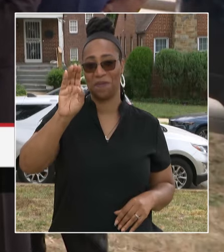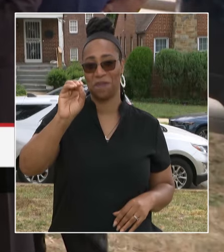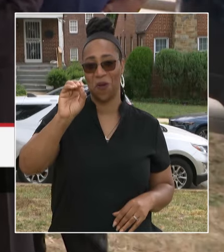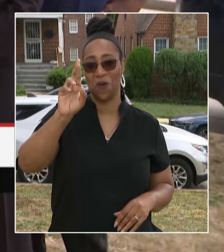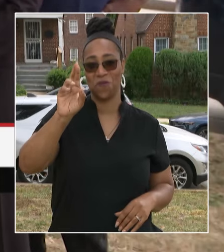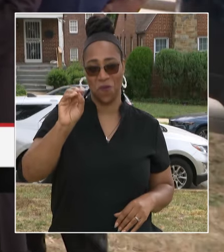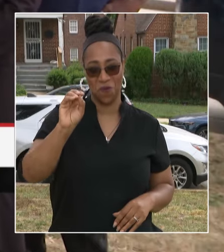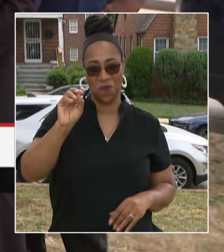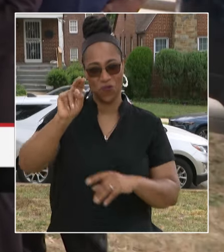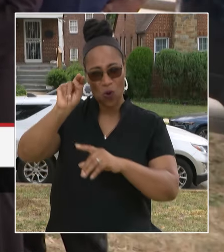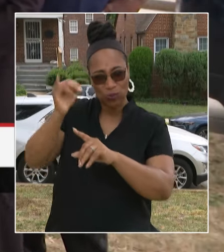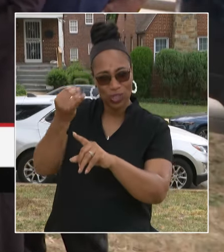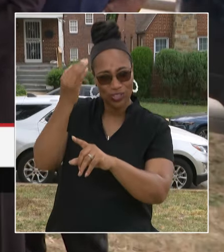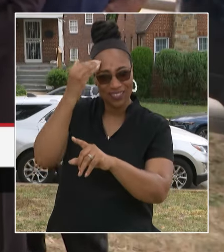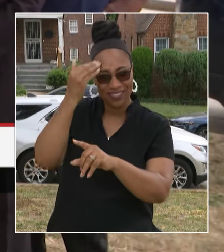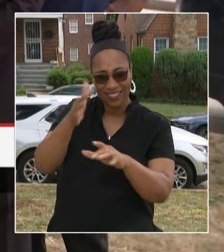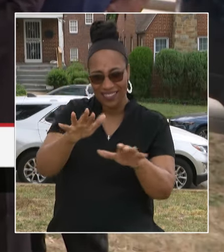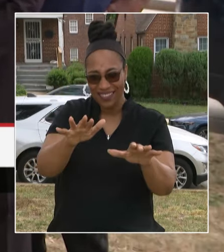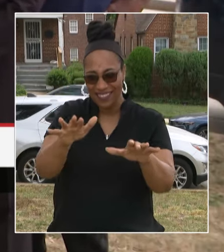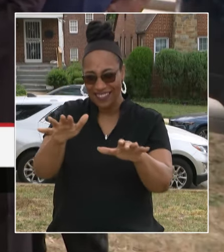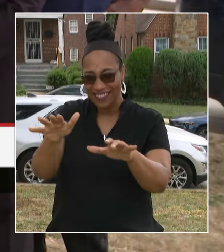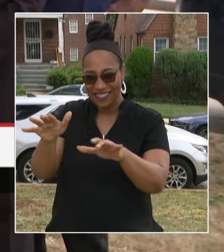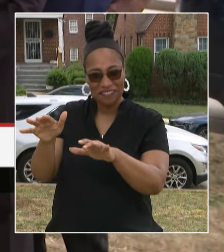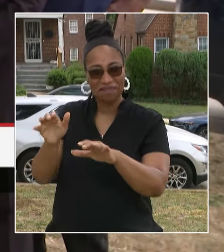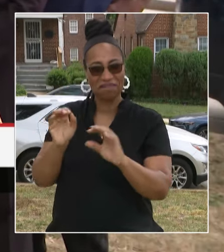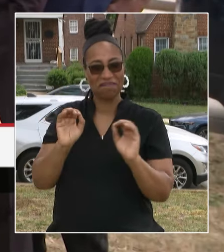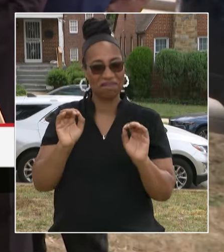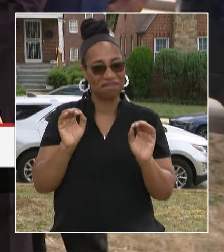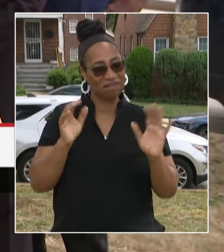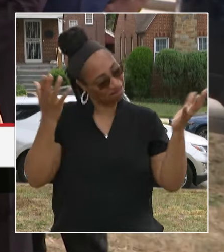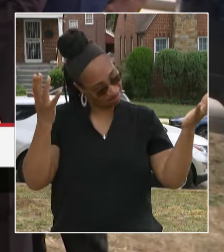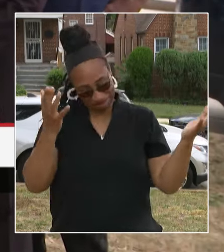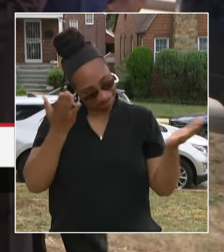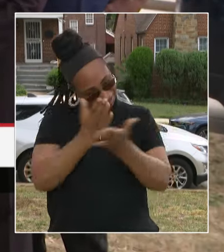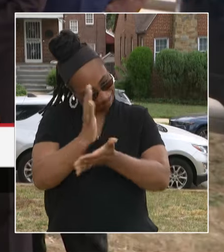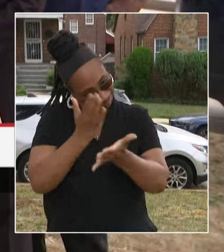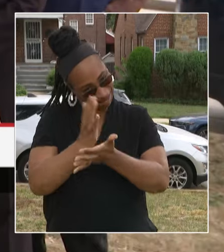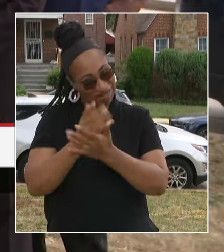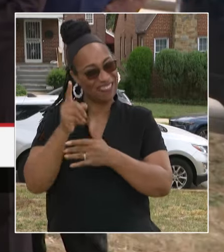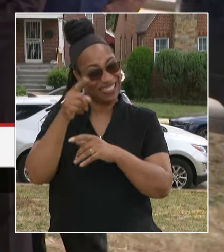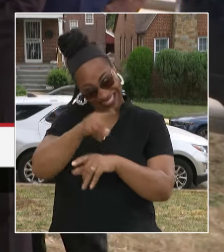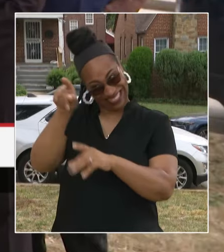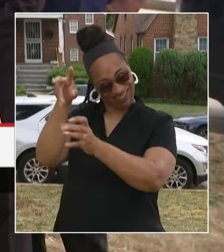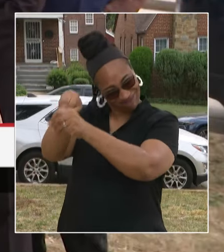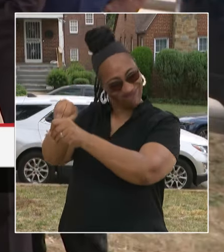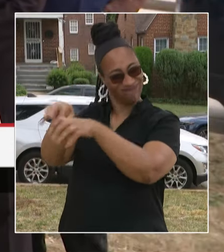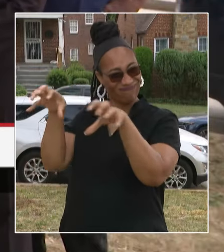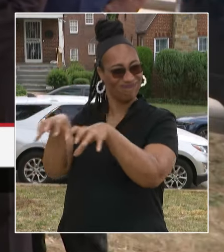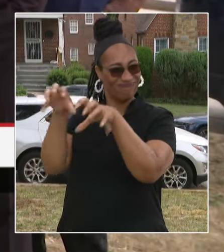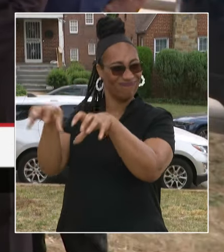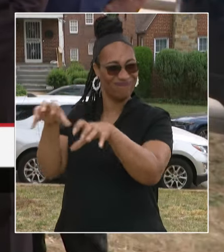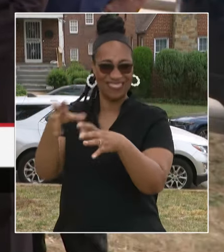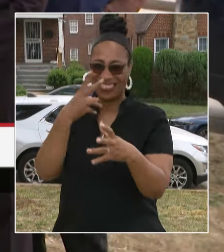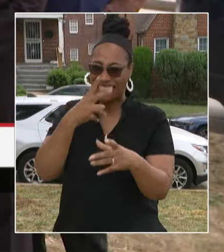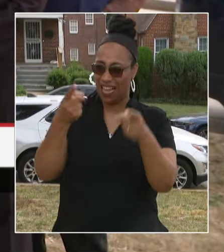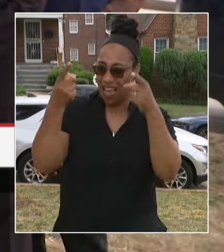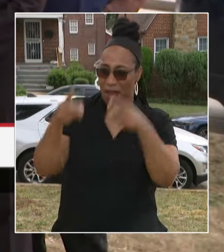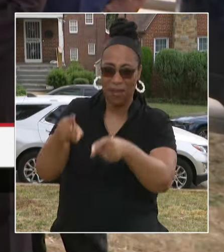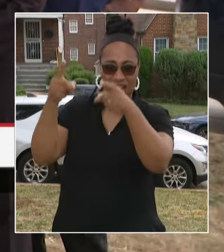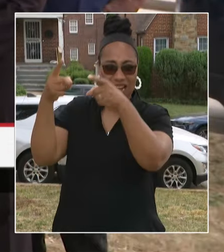Okay, and Whitesboro was a place where they tried to recreate what was happening in Columbus County, North Carolina, where